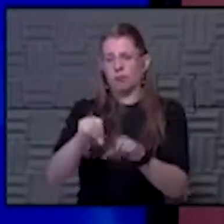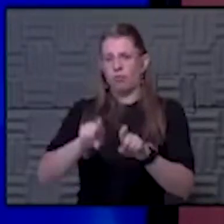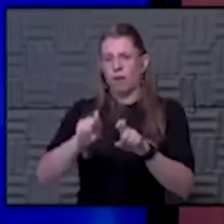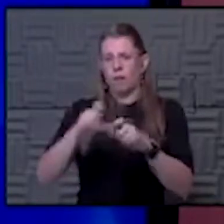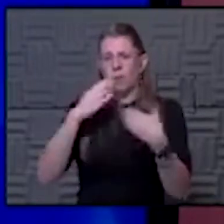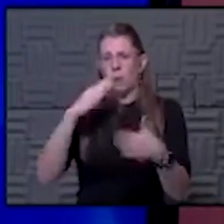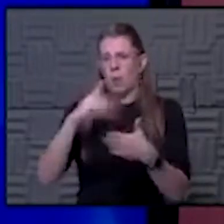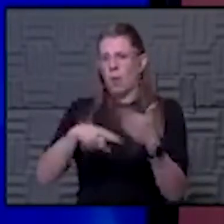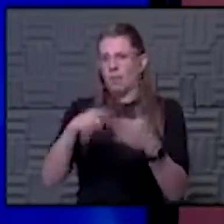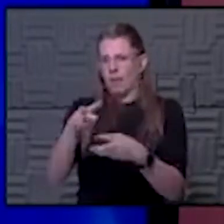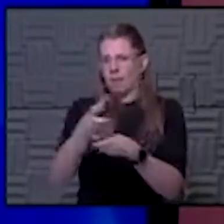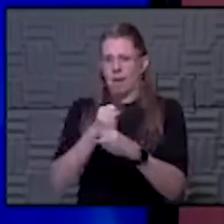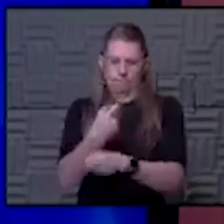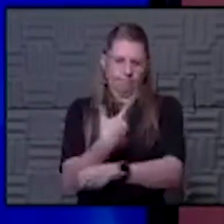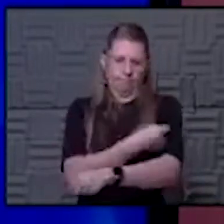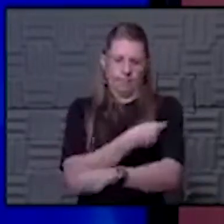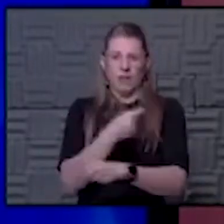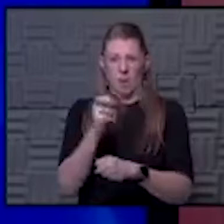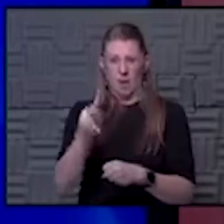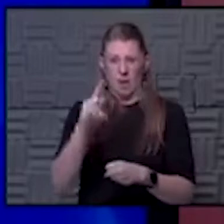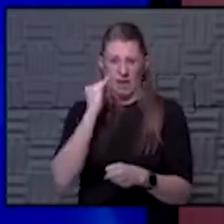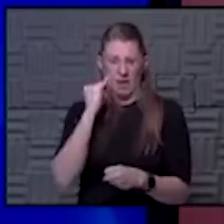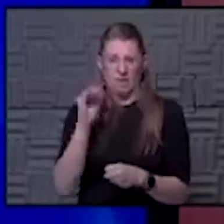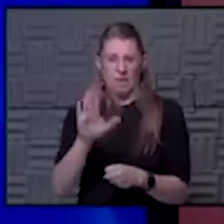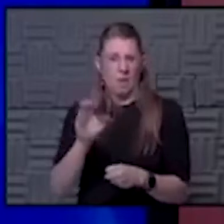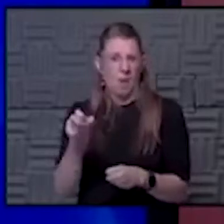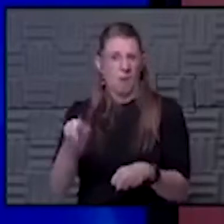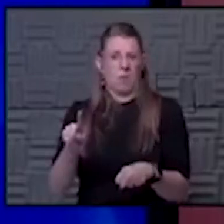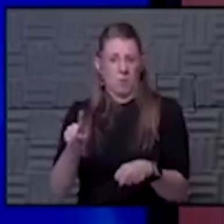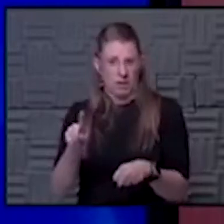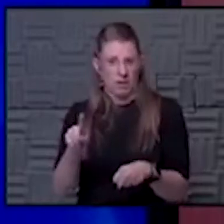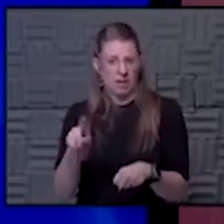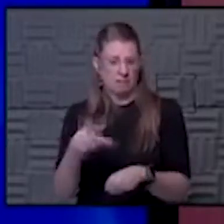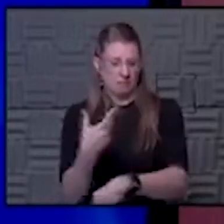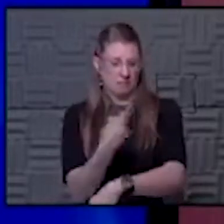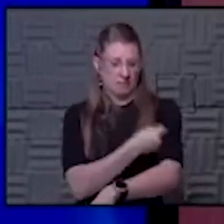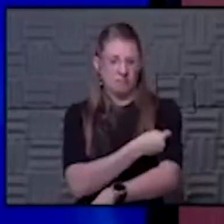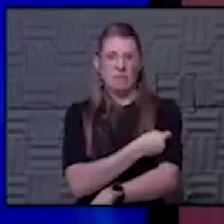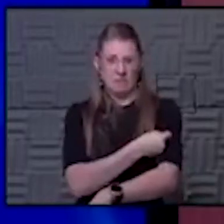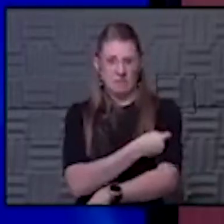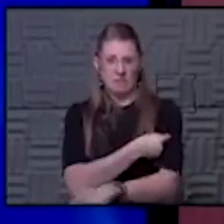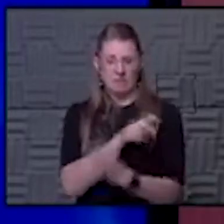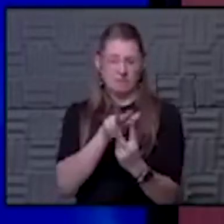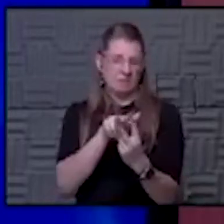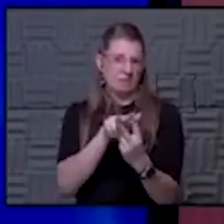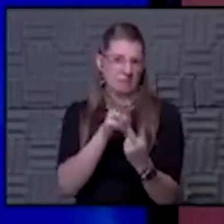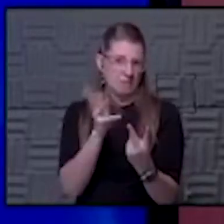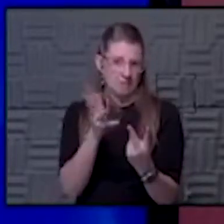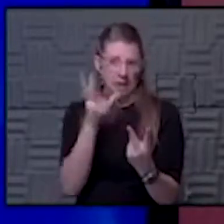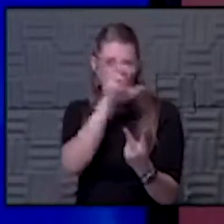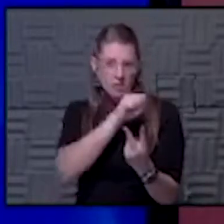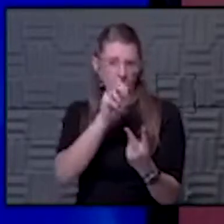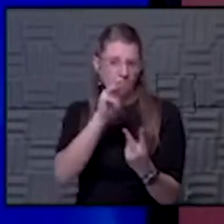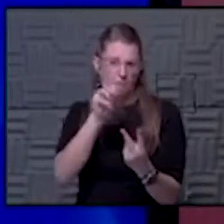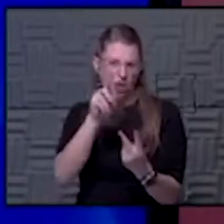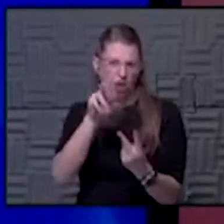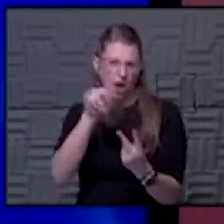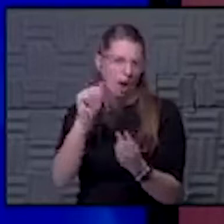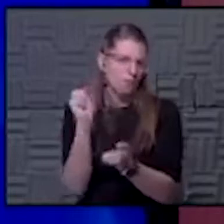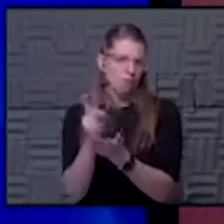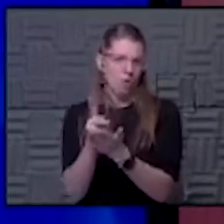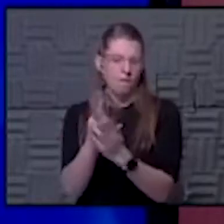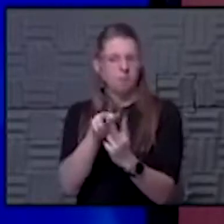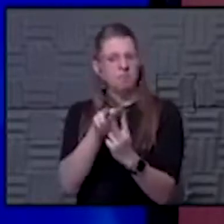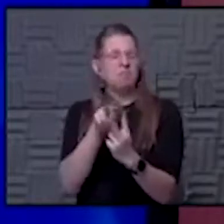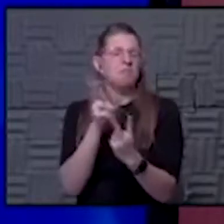got, is it okay when they have their chance to go ahead and get either of the vaccines, assuming Moderna is approved, either of the vaccines once